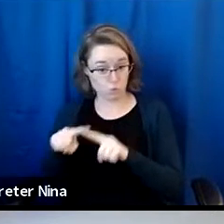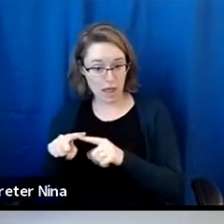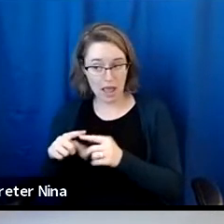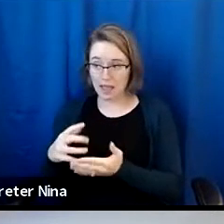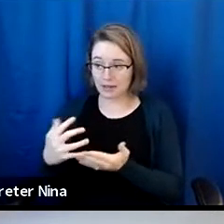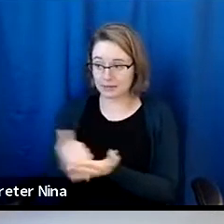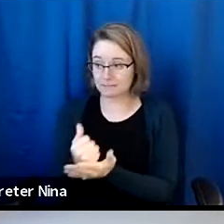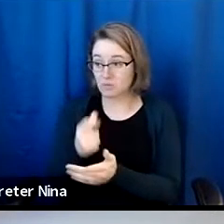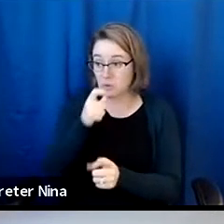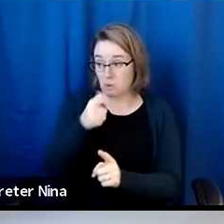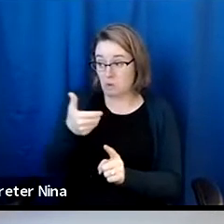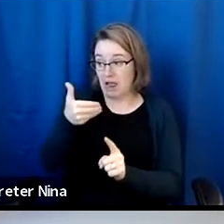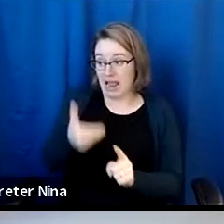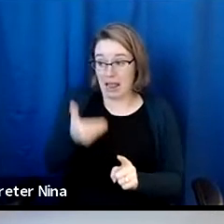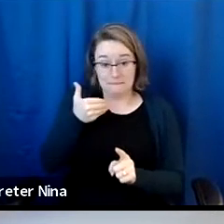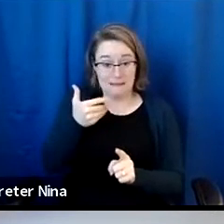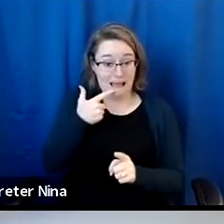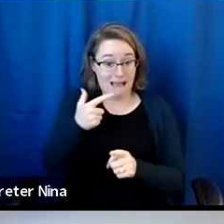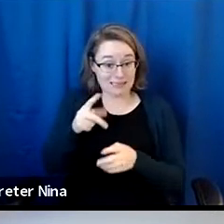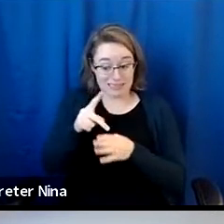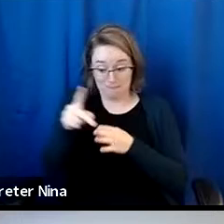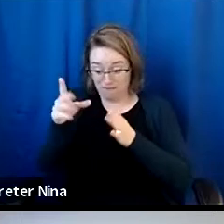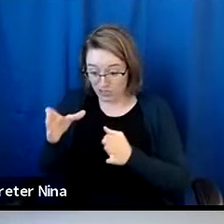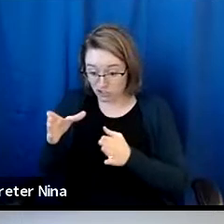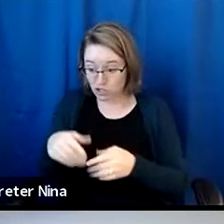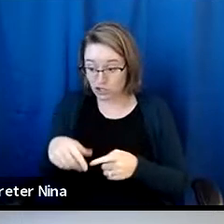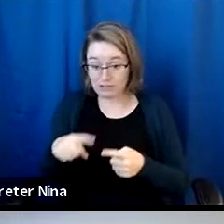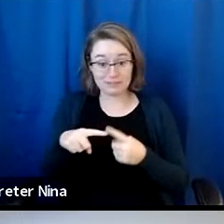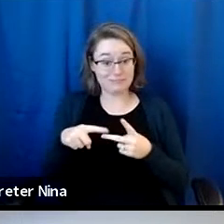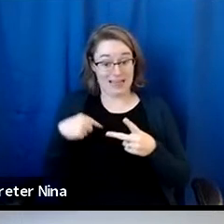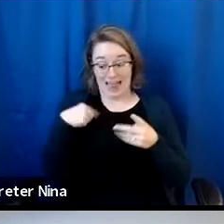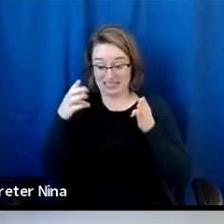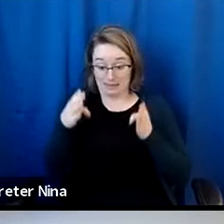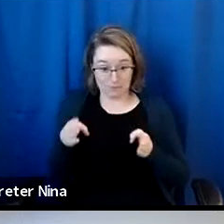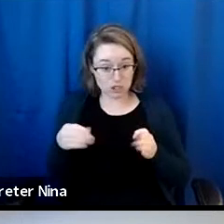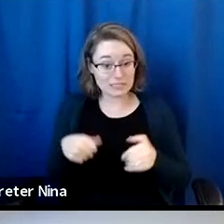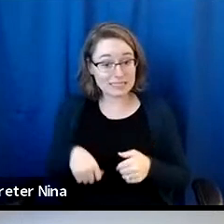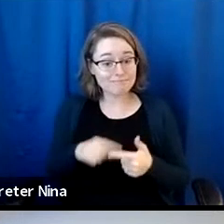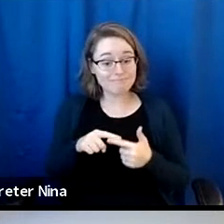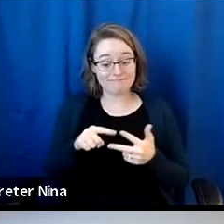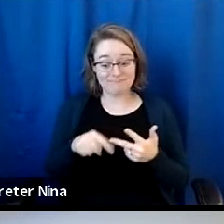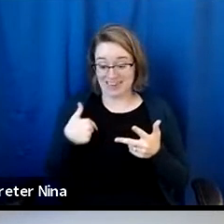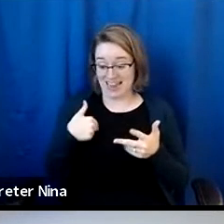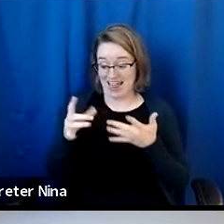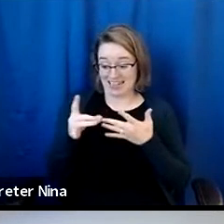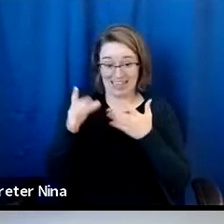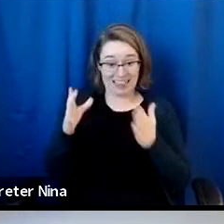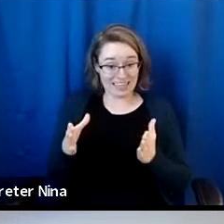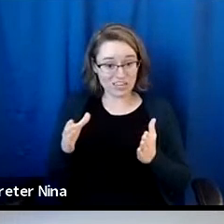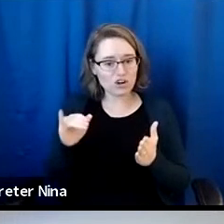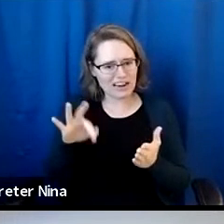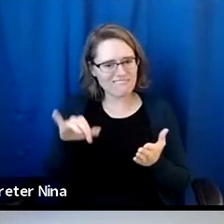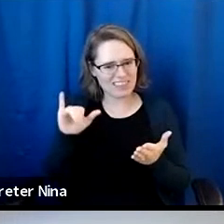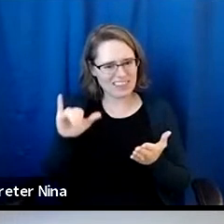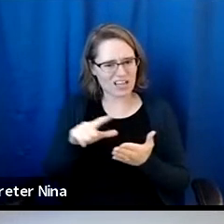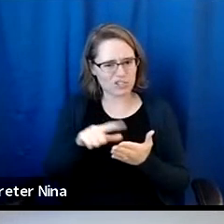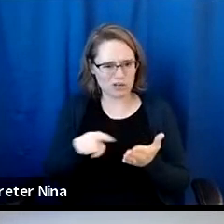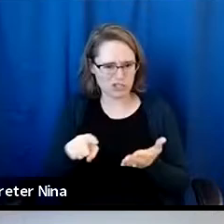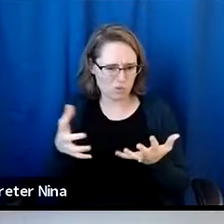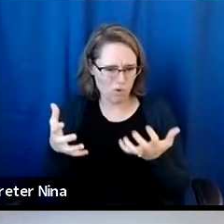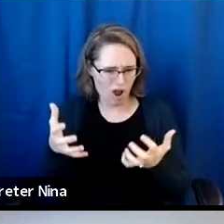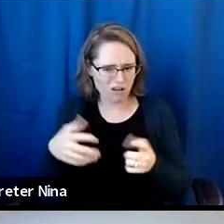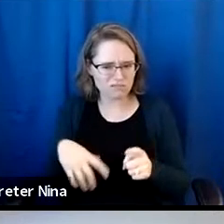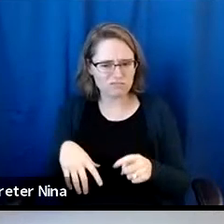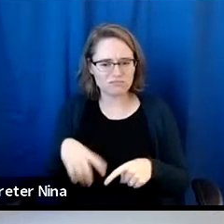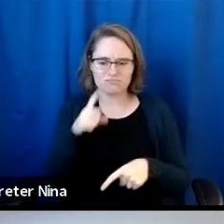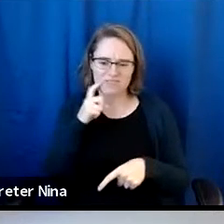as a professional, who you are as a person, who you are as a leader, if that's what it is that you want to do and be, because that's